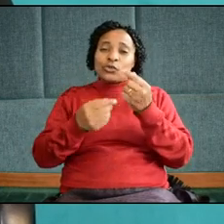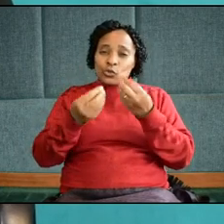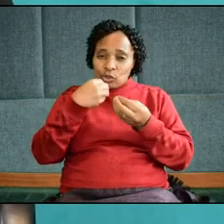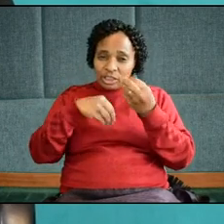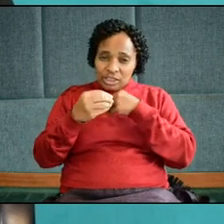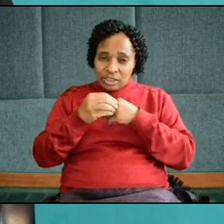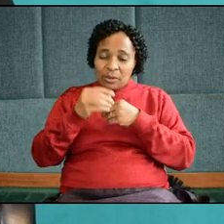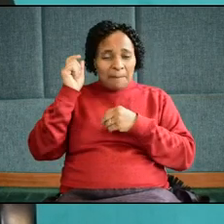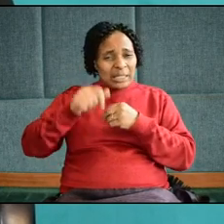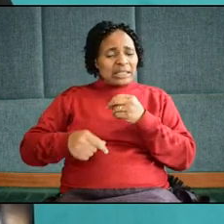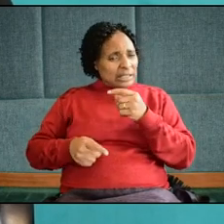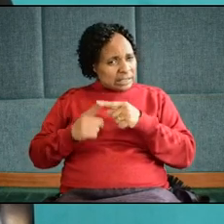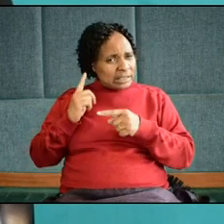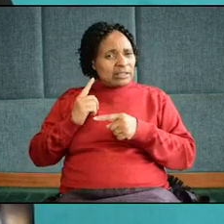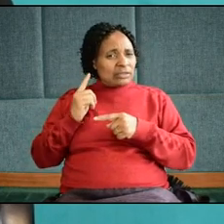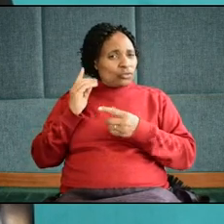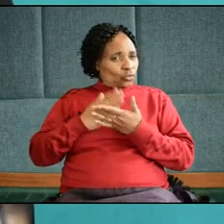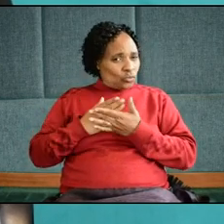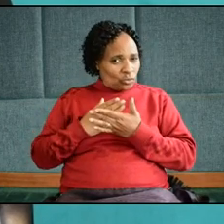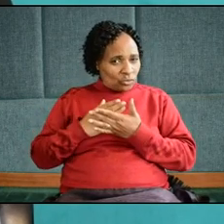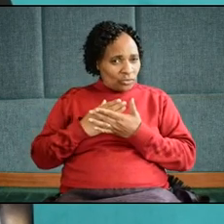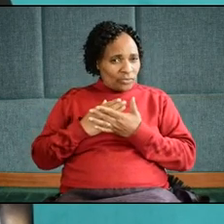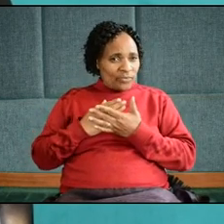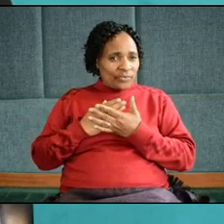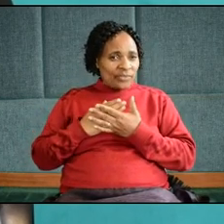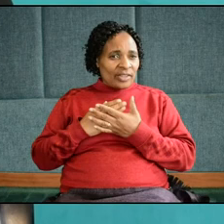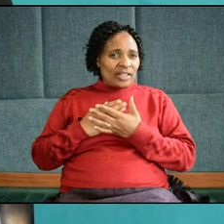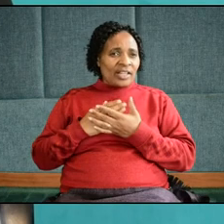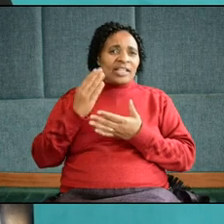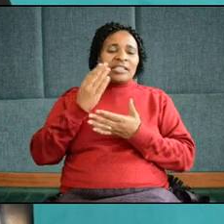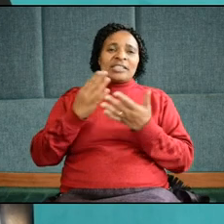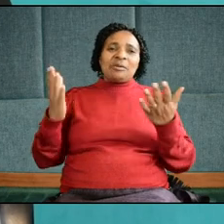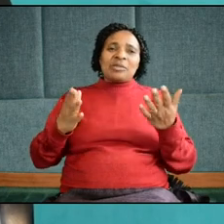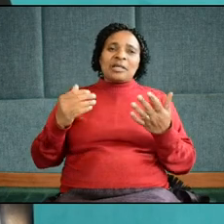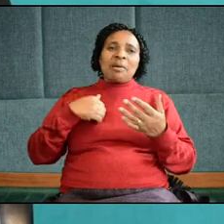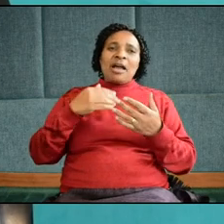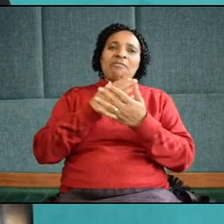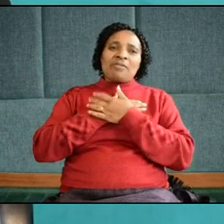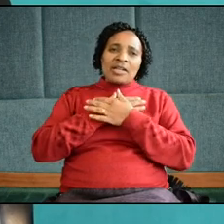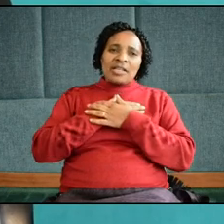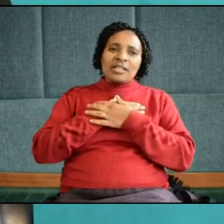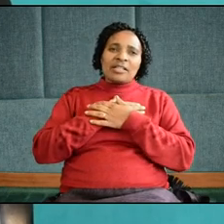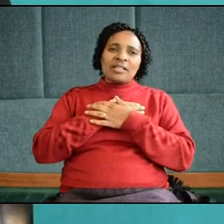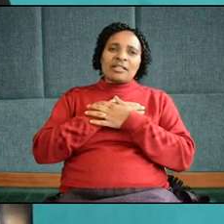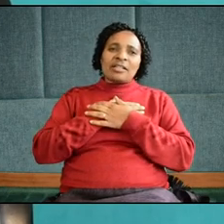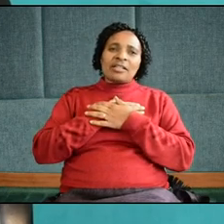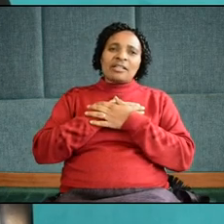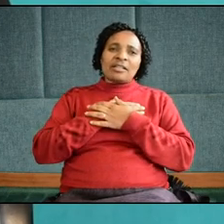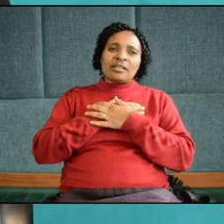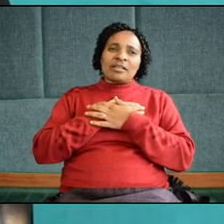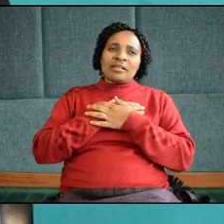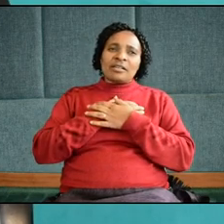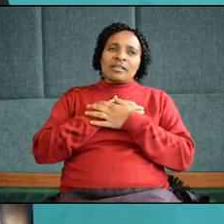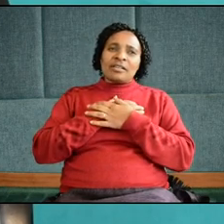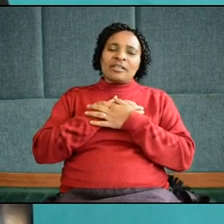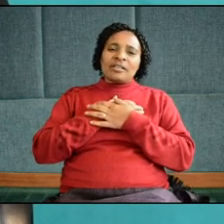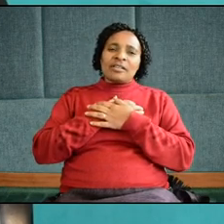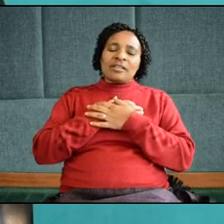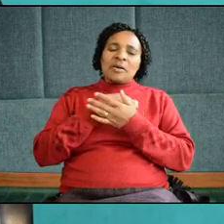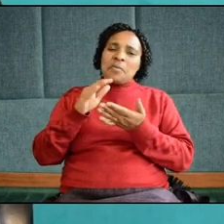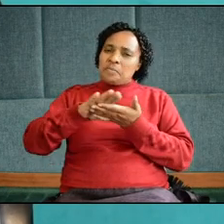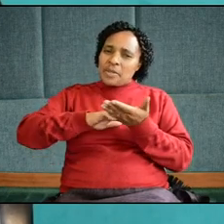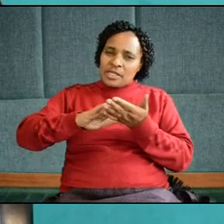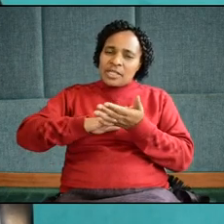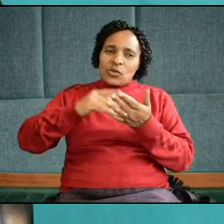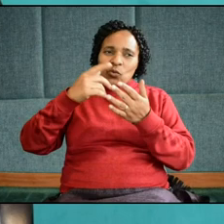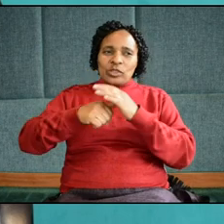you have to kill it. Okay. It's something a friend of mine usually calls it. It's